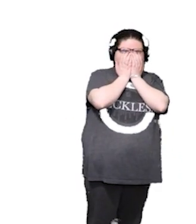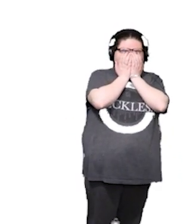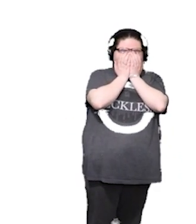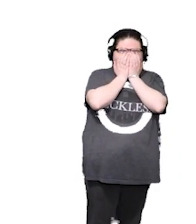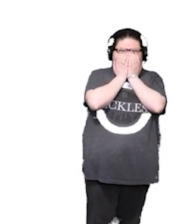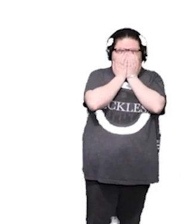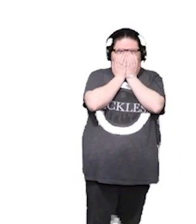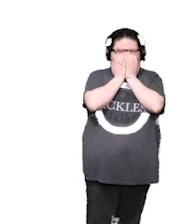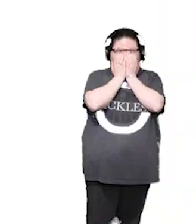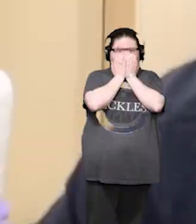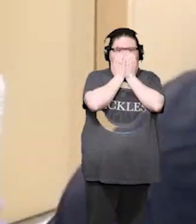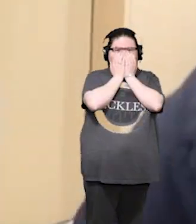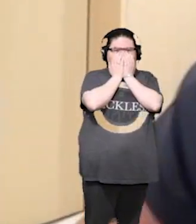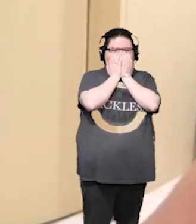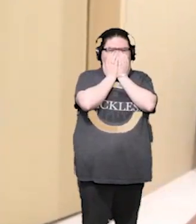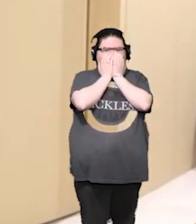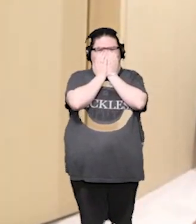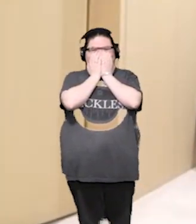three?